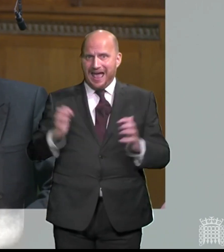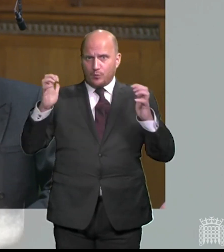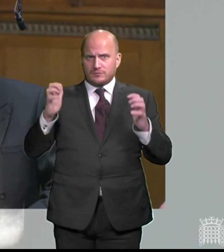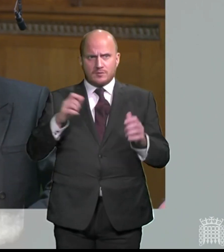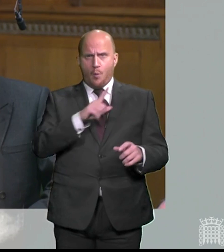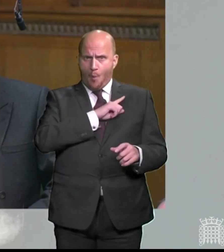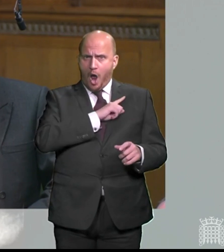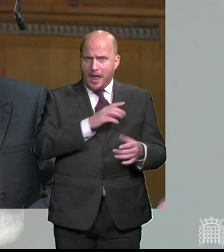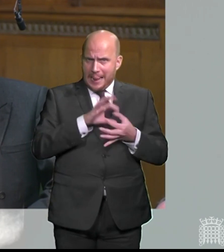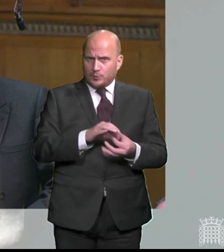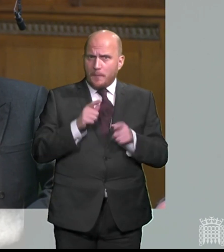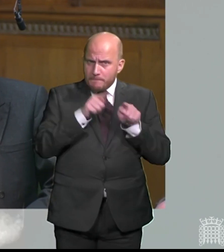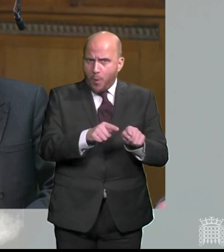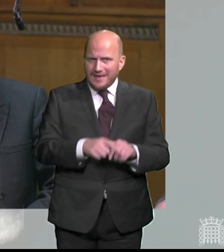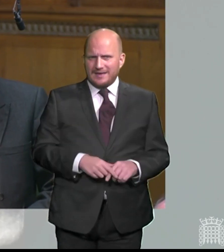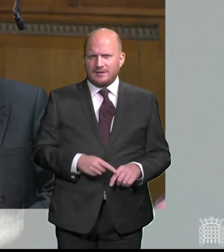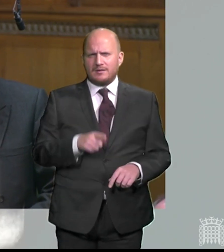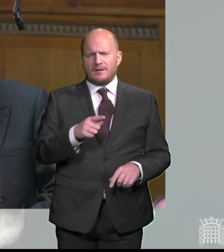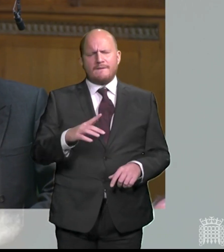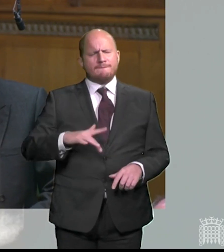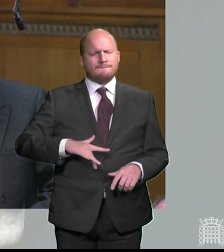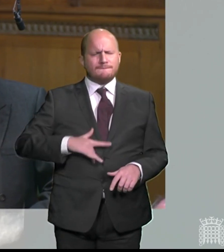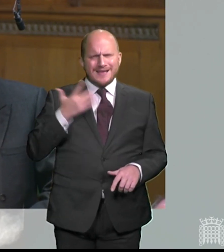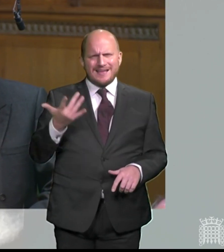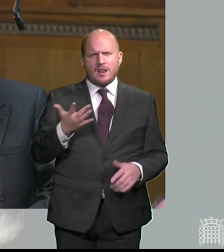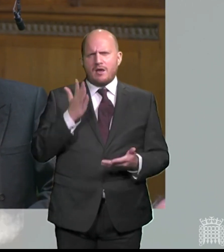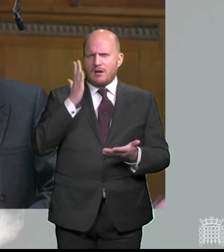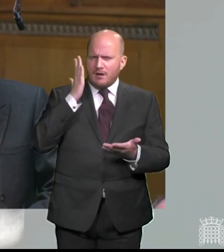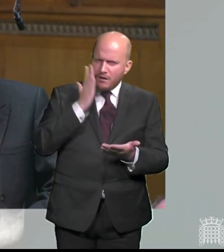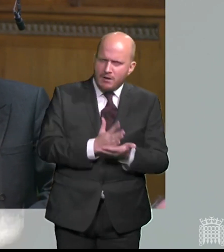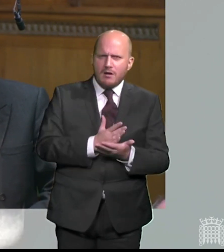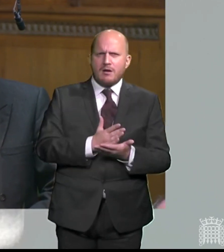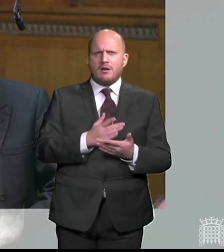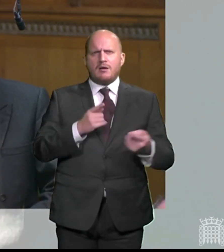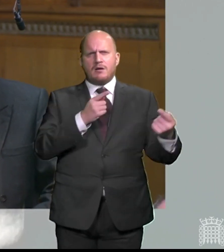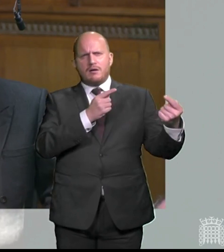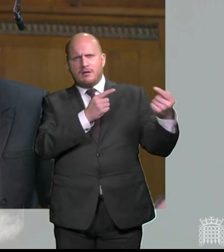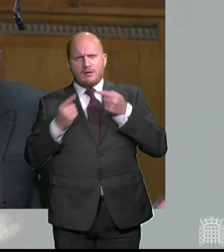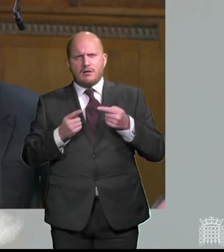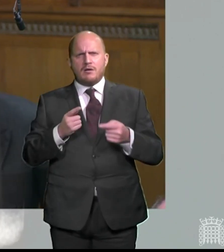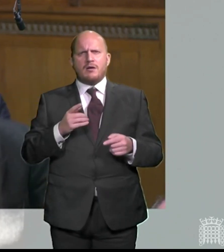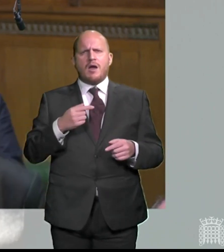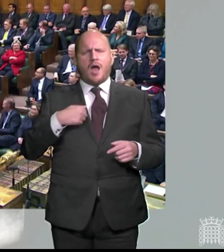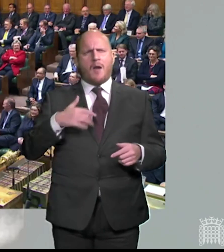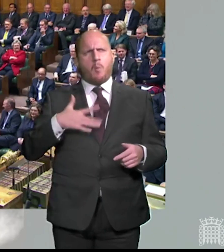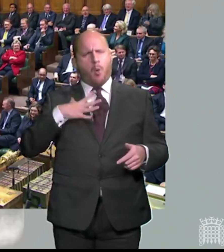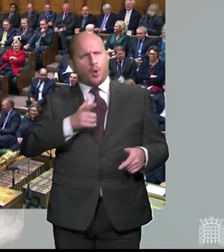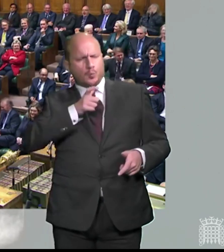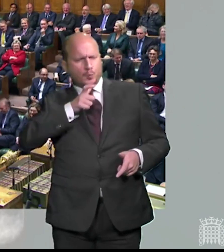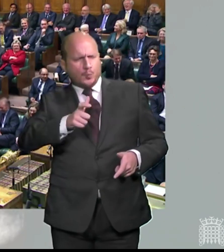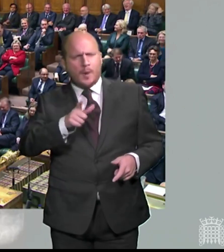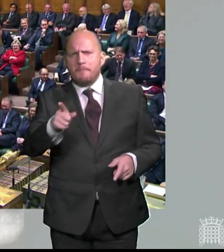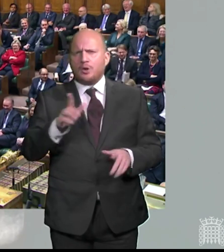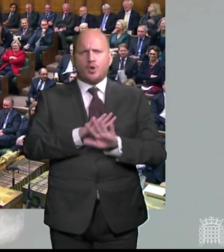A Prime Minister in office less than a month, with a disgraced Cabinet Minister resigned with his good